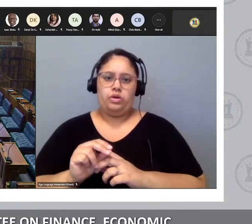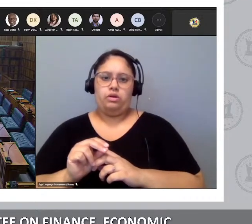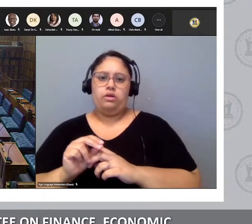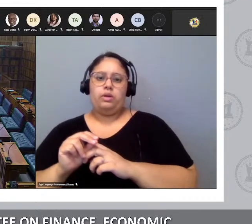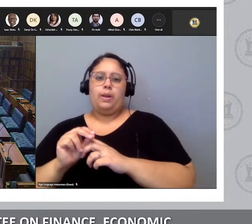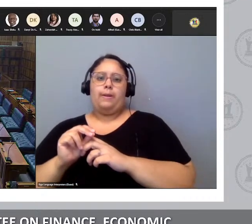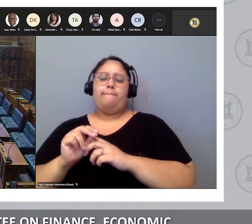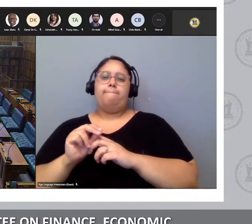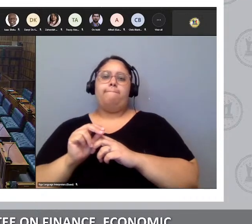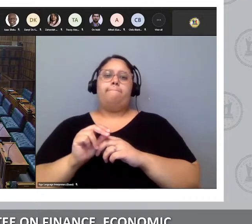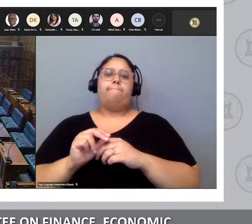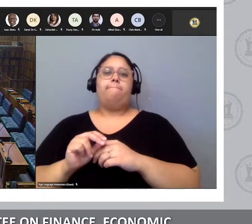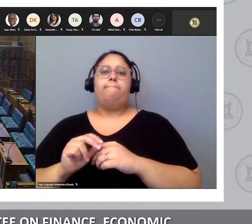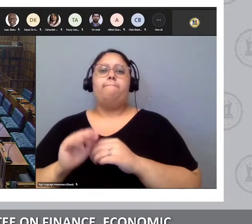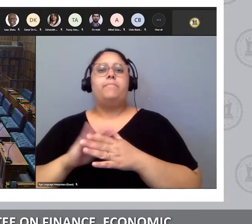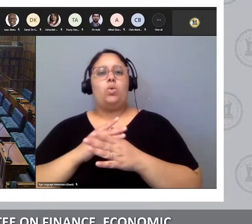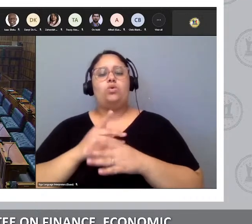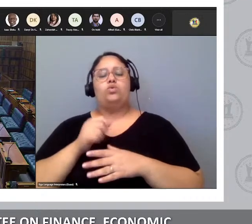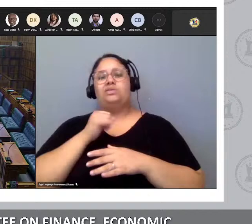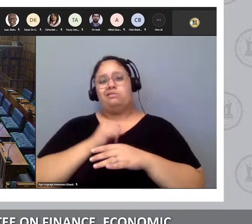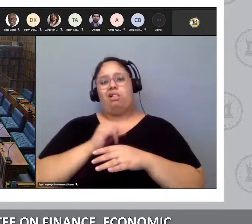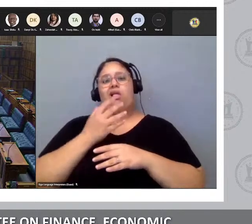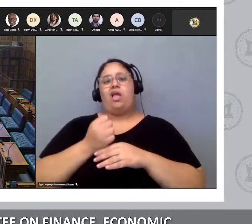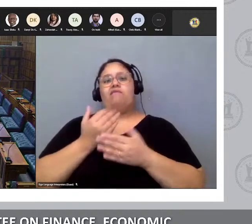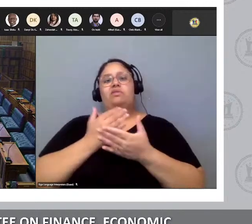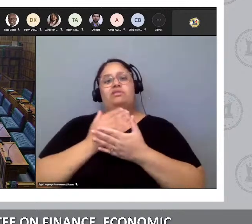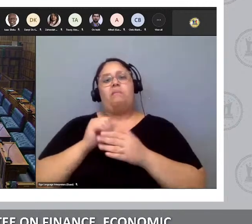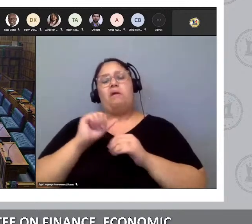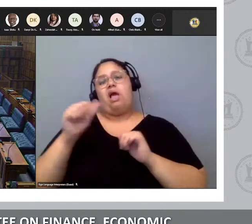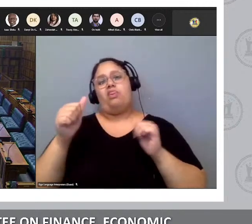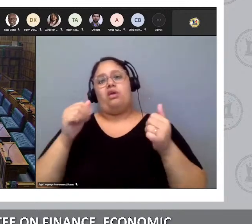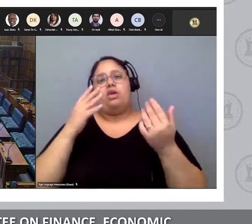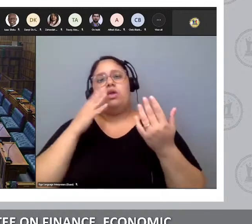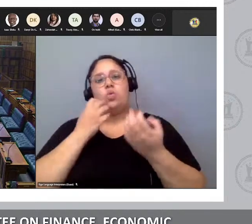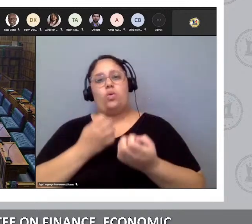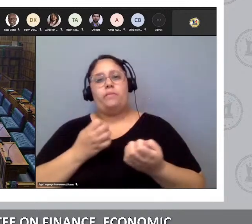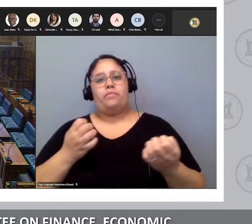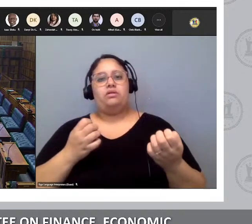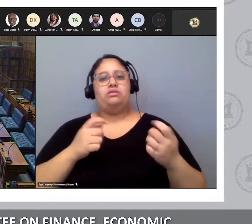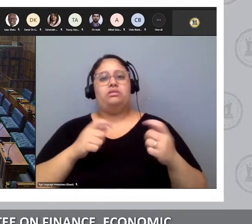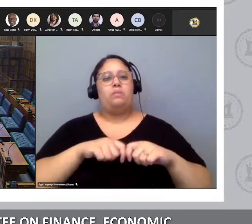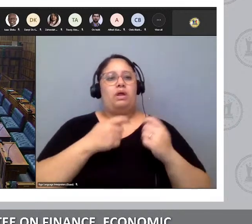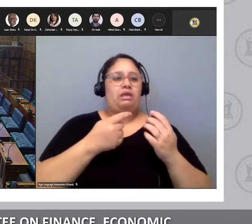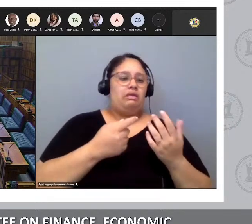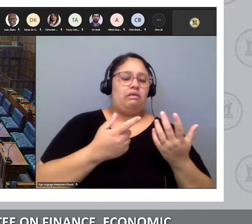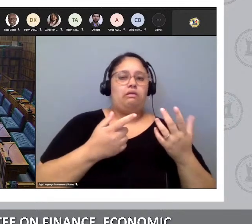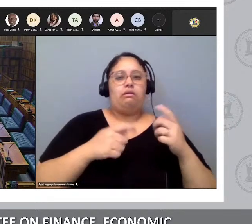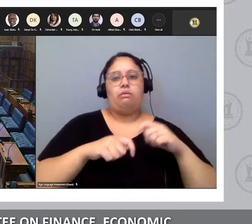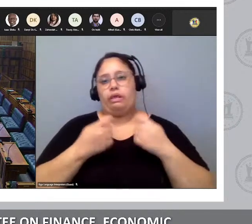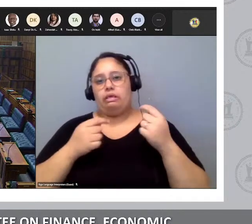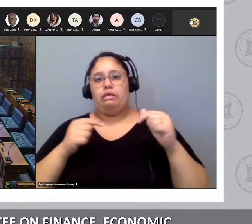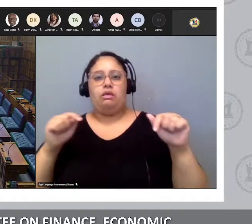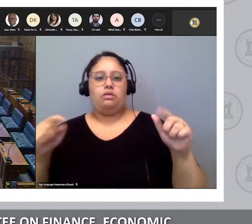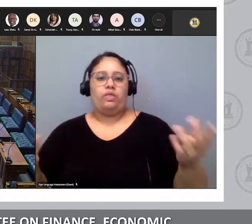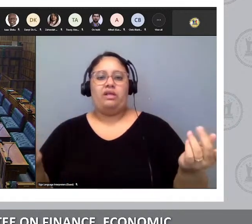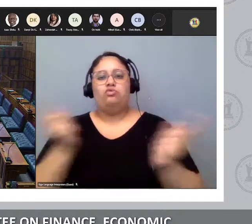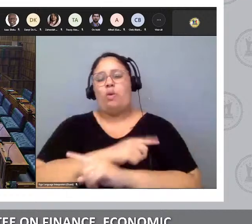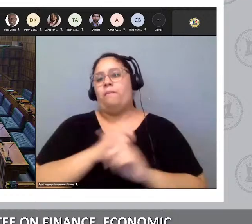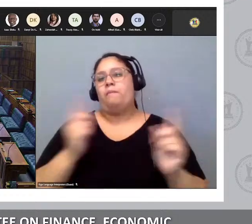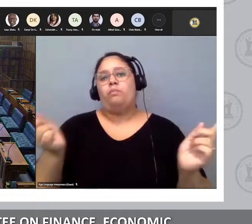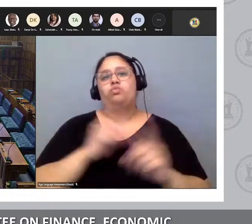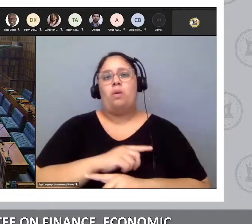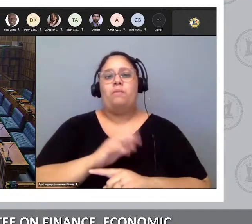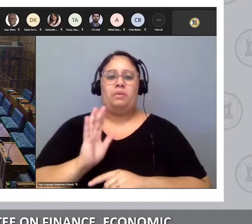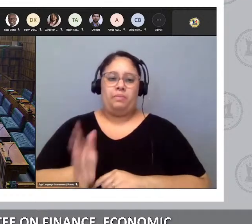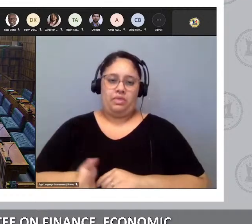vessel um because you've still got some of the other equipment that's still breaking down on this equipment that's just basically stepping in